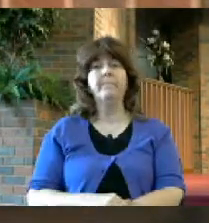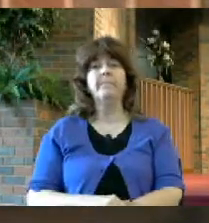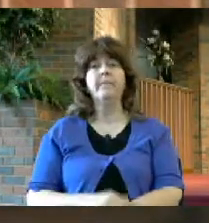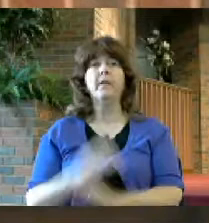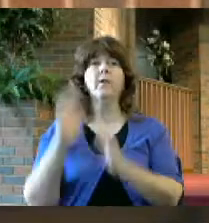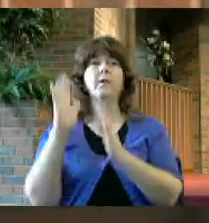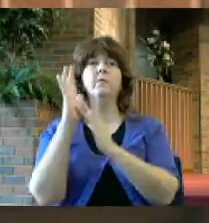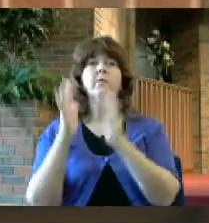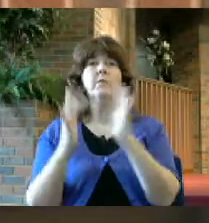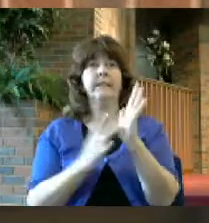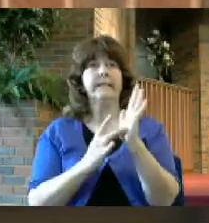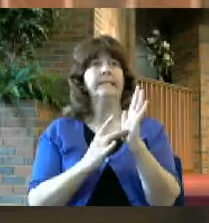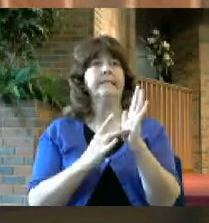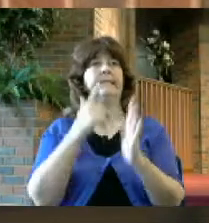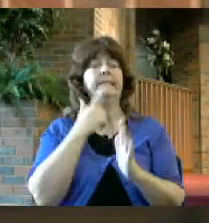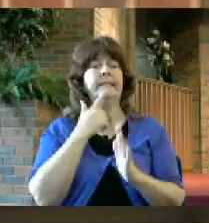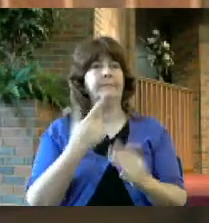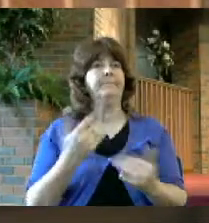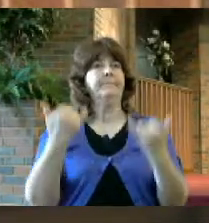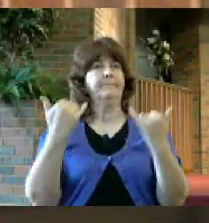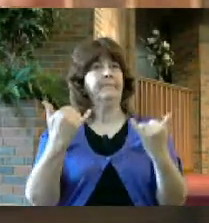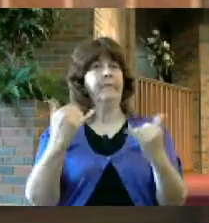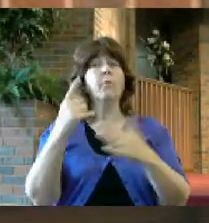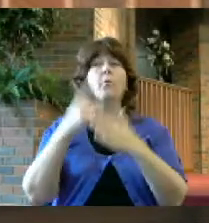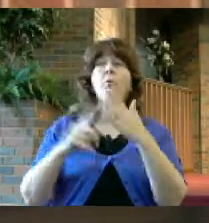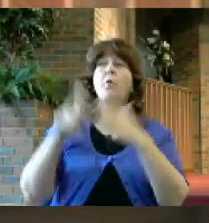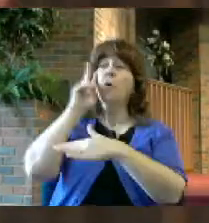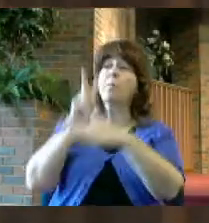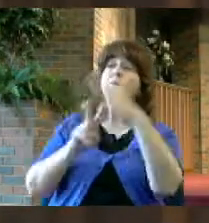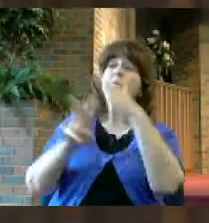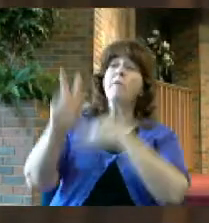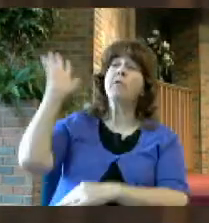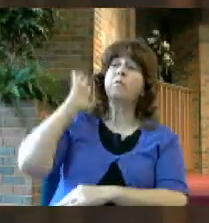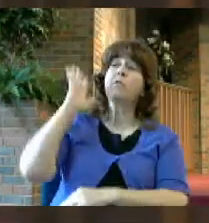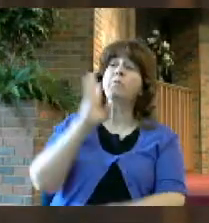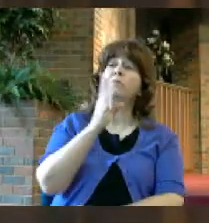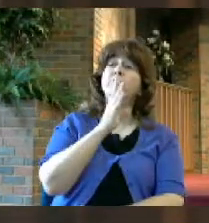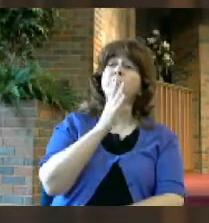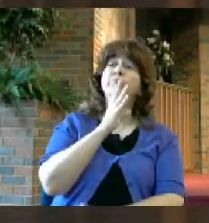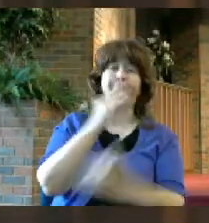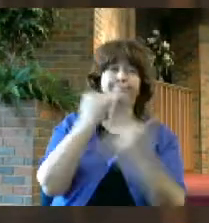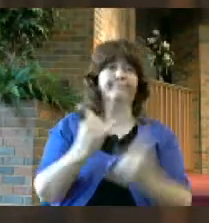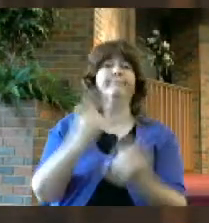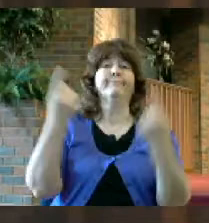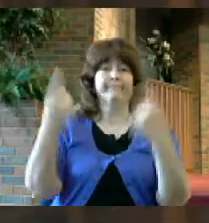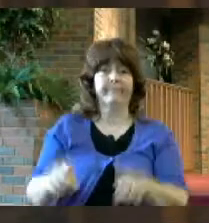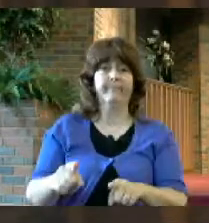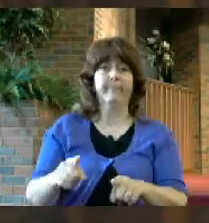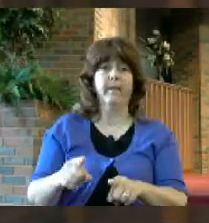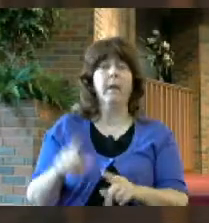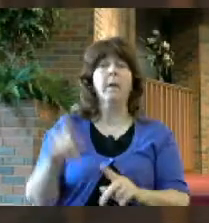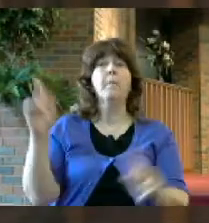said by the prophets about me, that they have hated me without a cause.